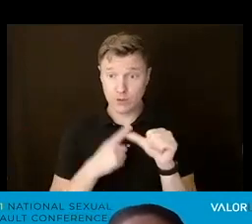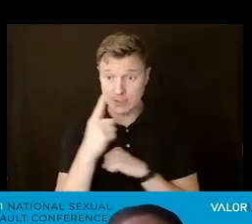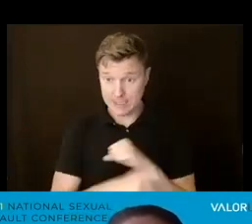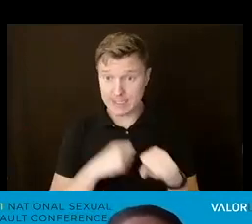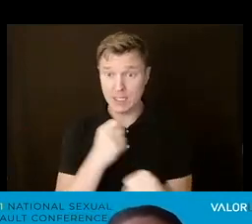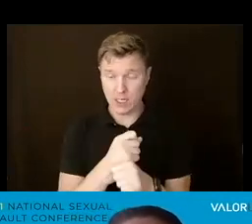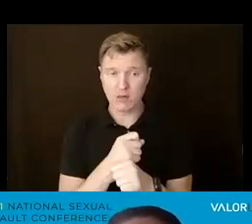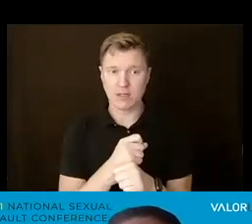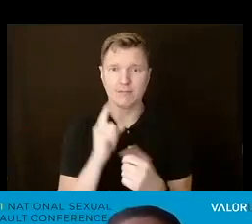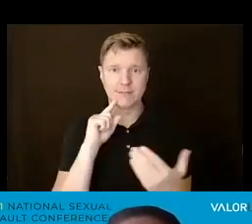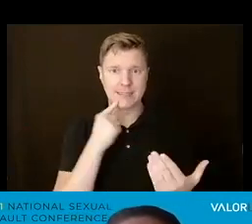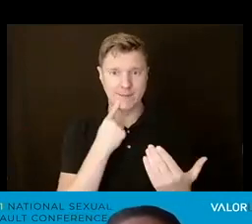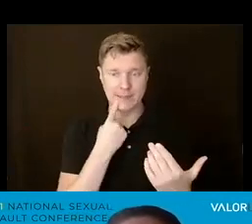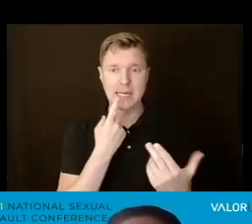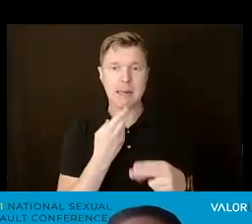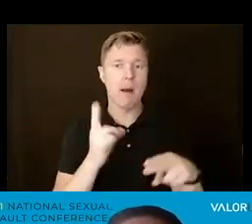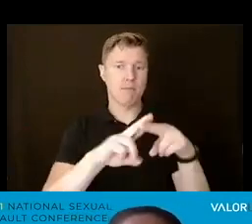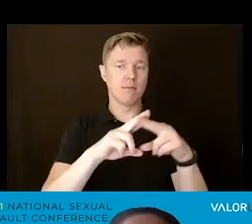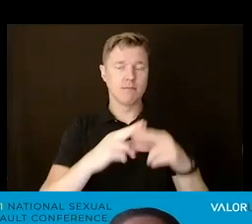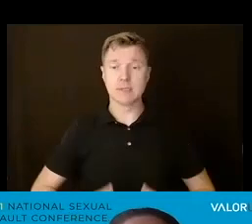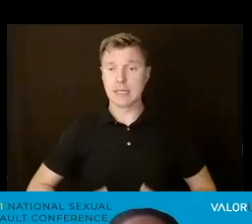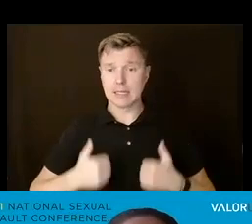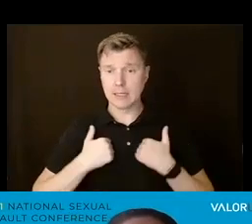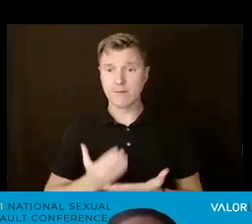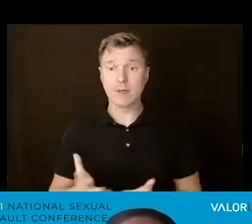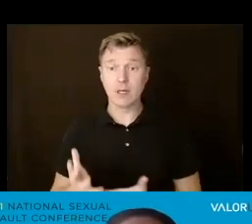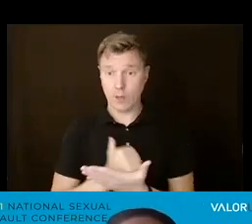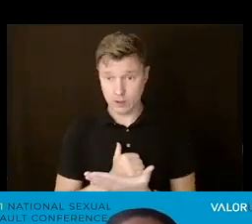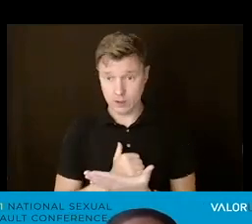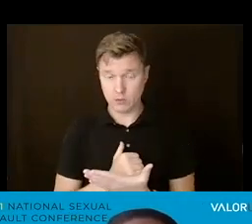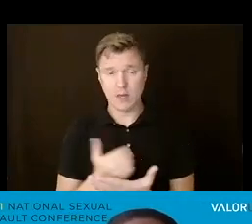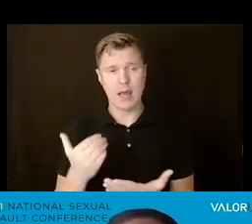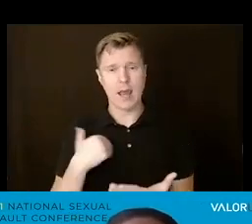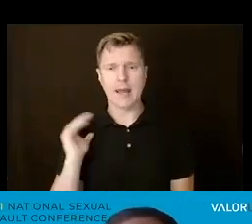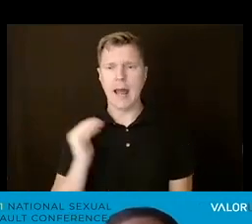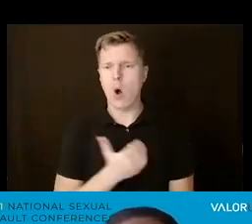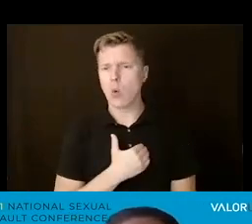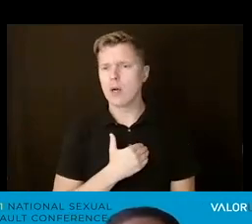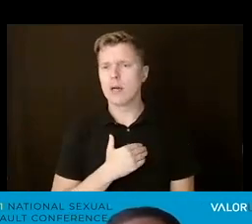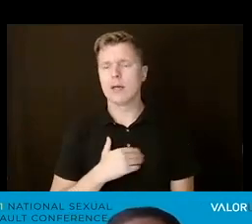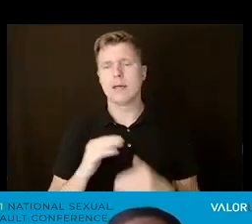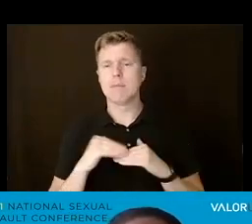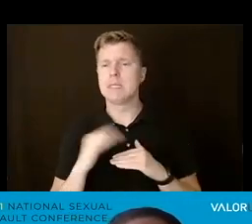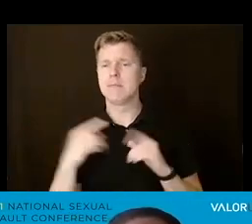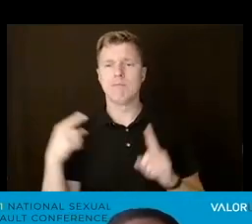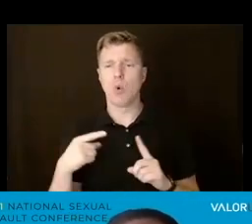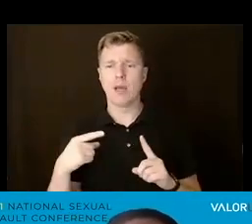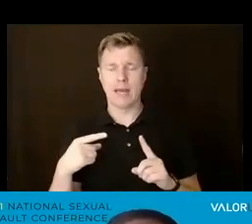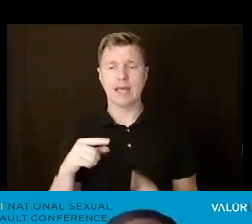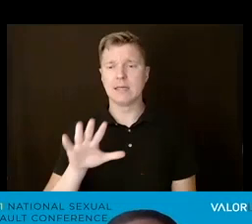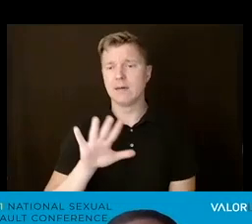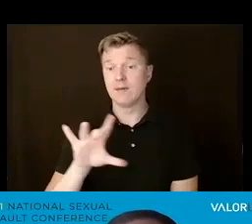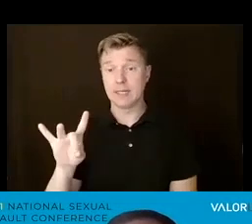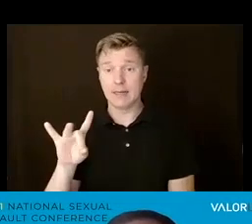significant bump towards living wages. We set our median point at 58,000,